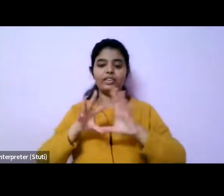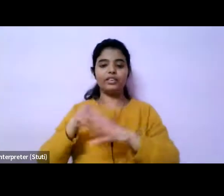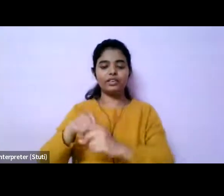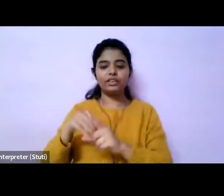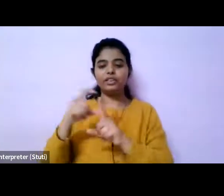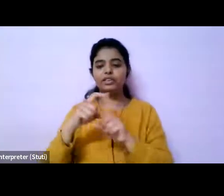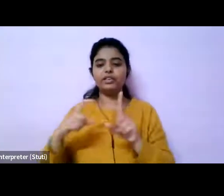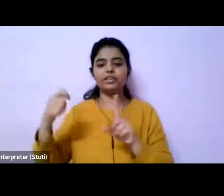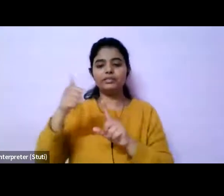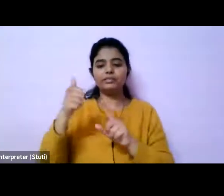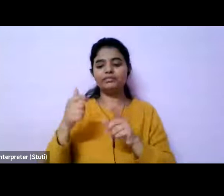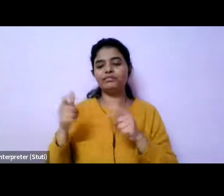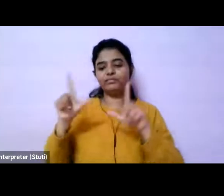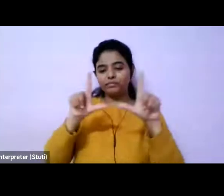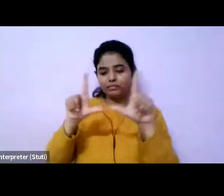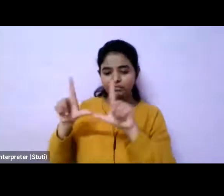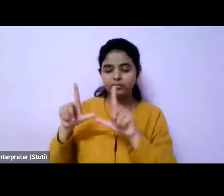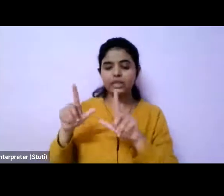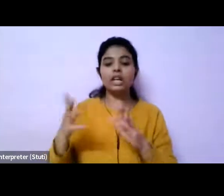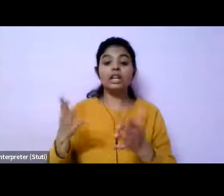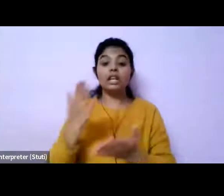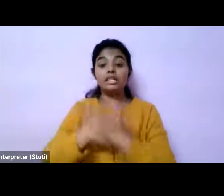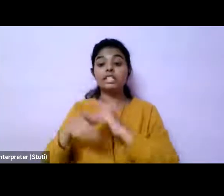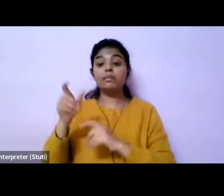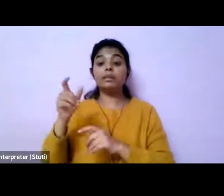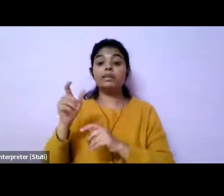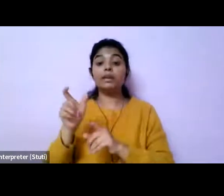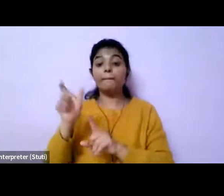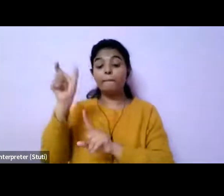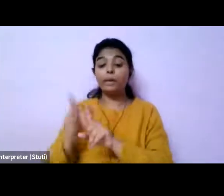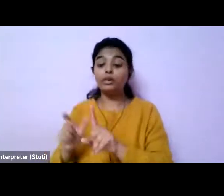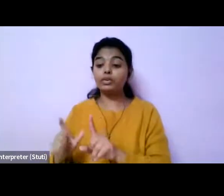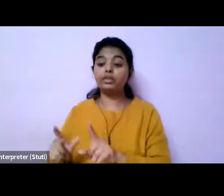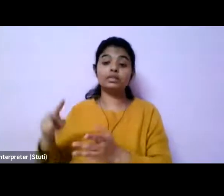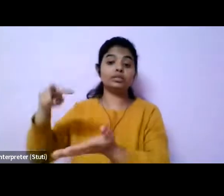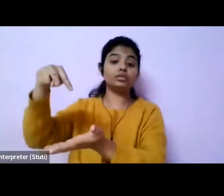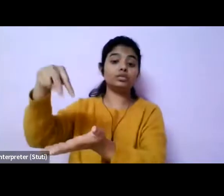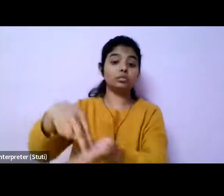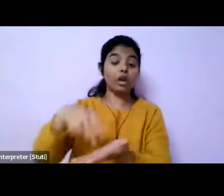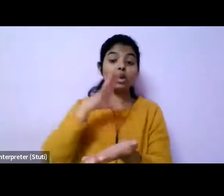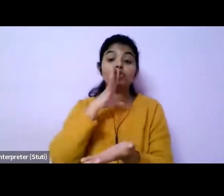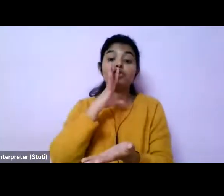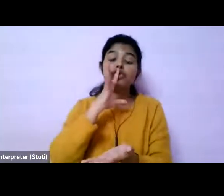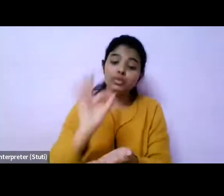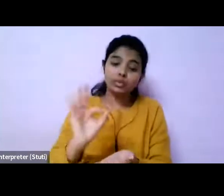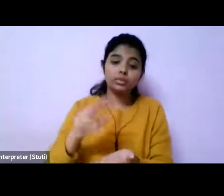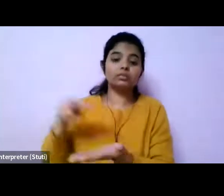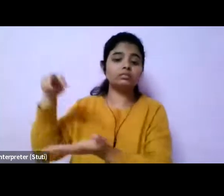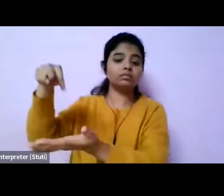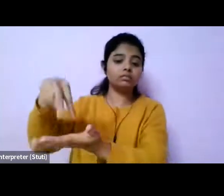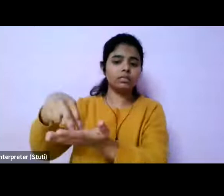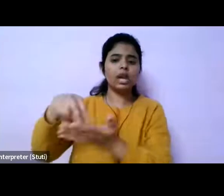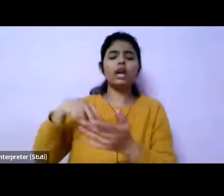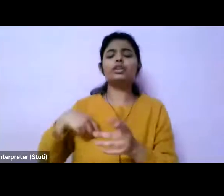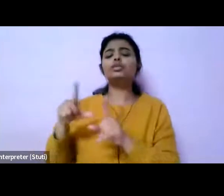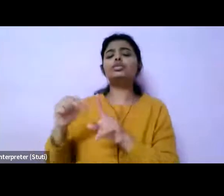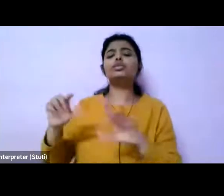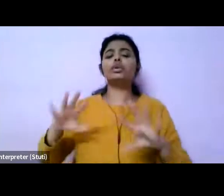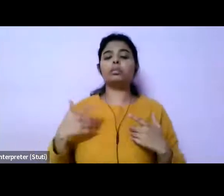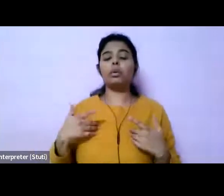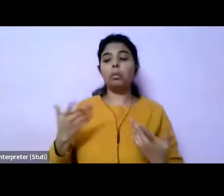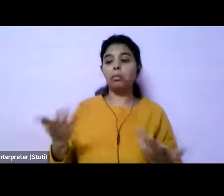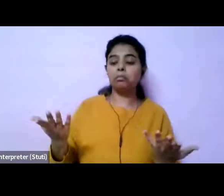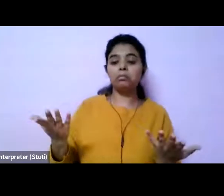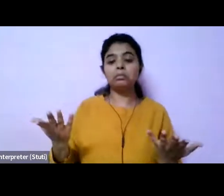put a disabled artist on the stage, how authentic am I being? Am I doing it because it is